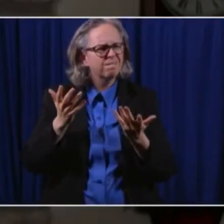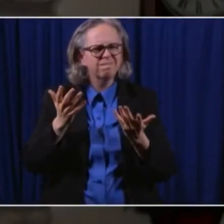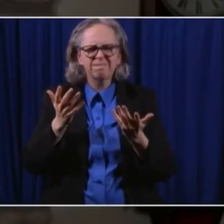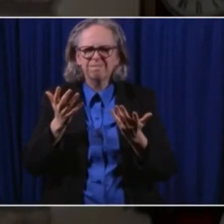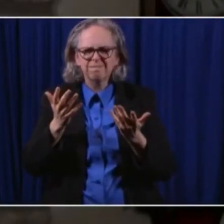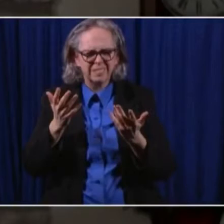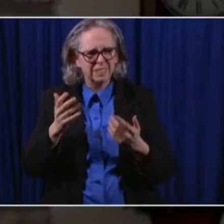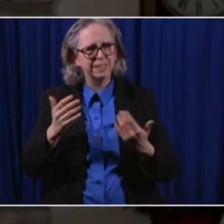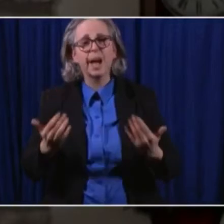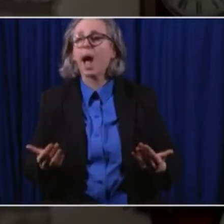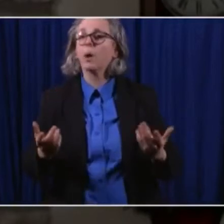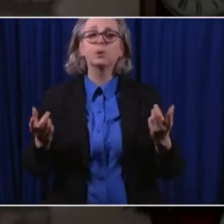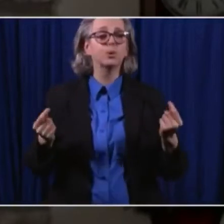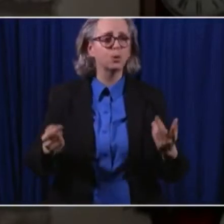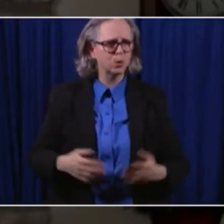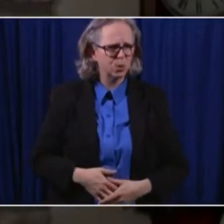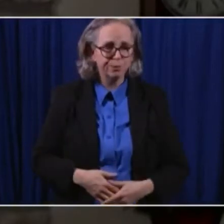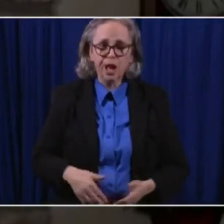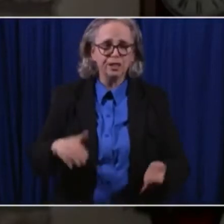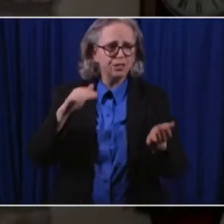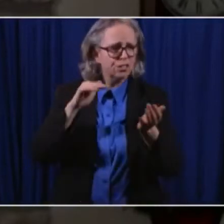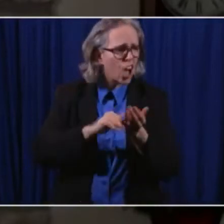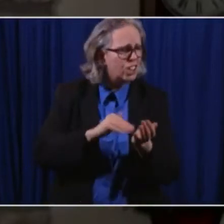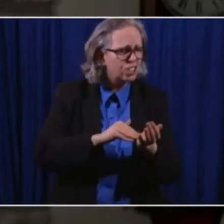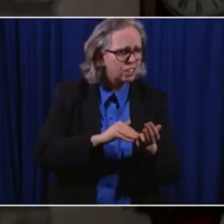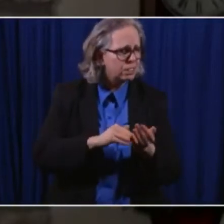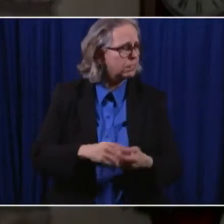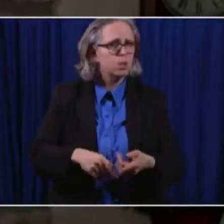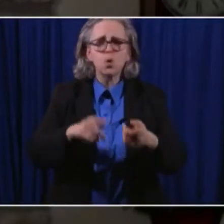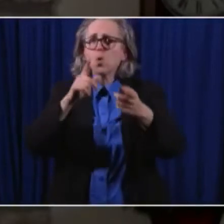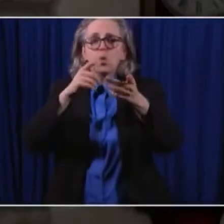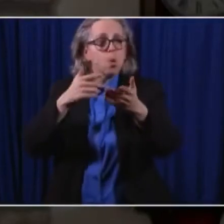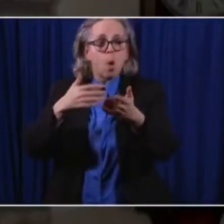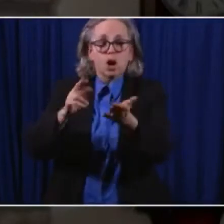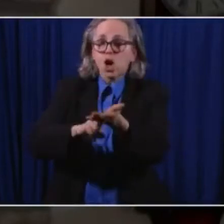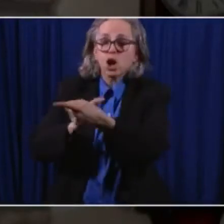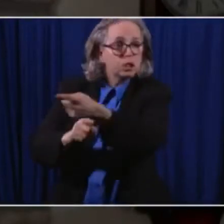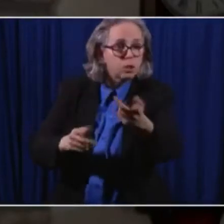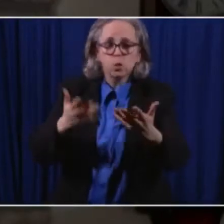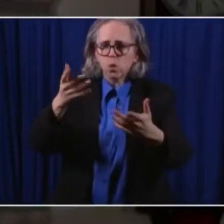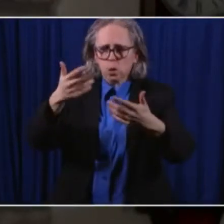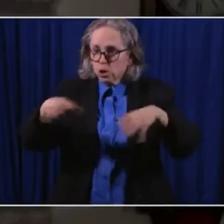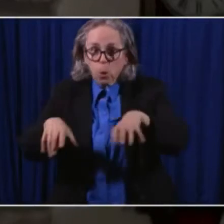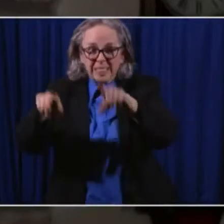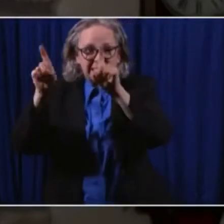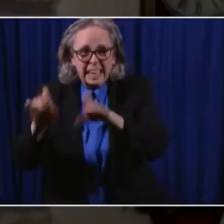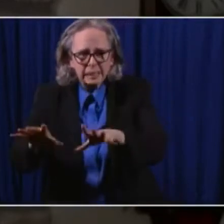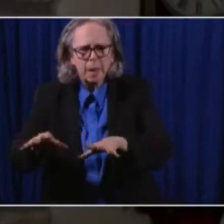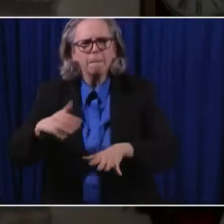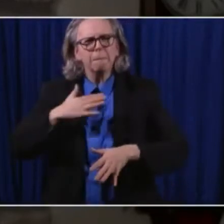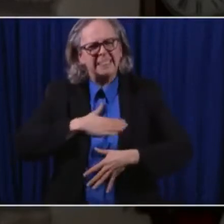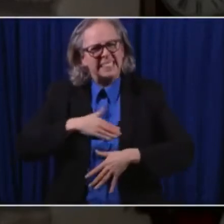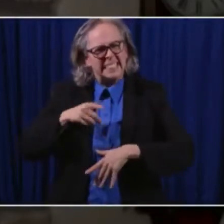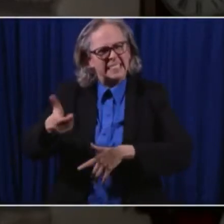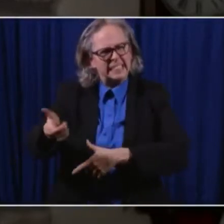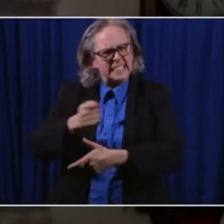doctors and others running testing to please be sure to collect complete information, including telephone